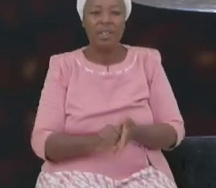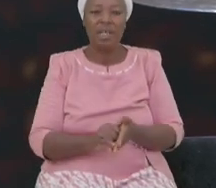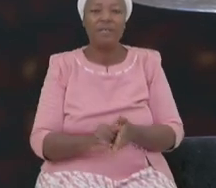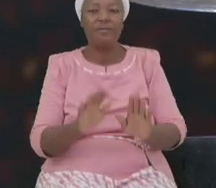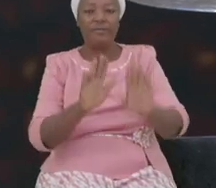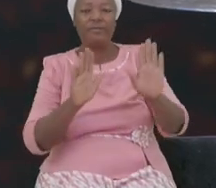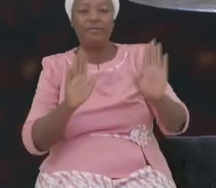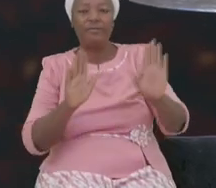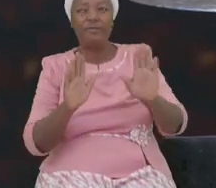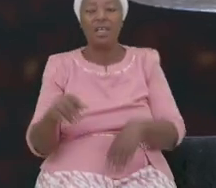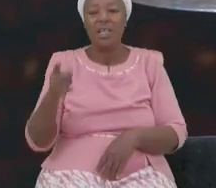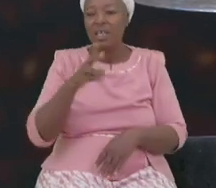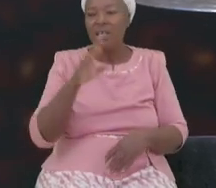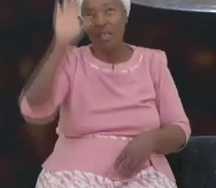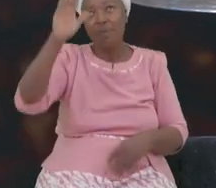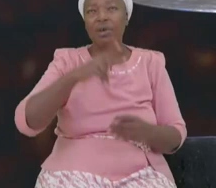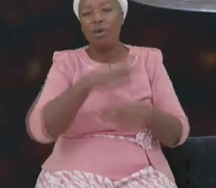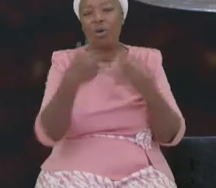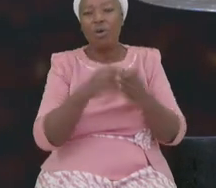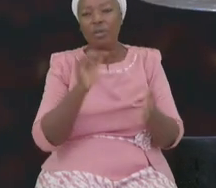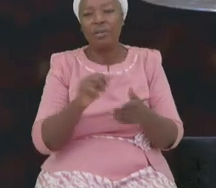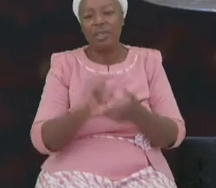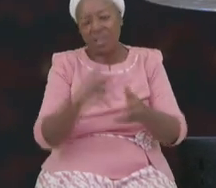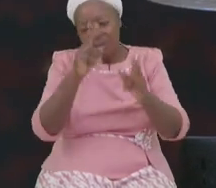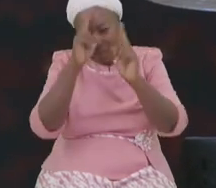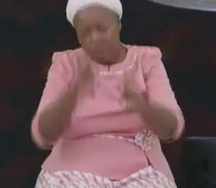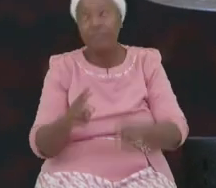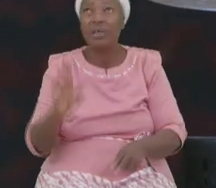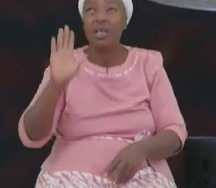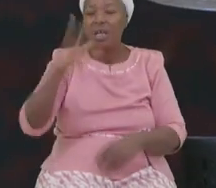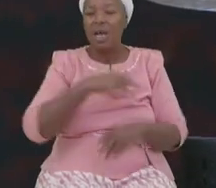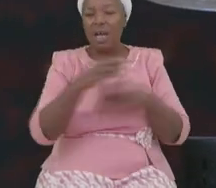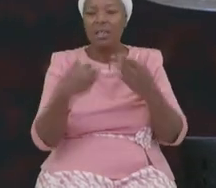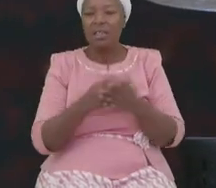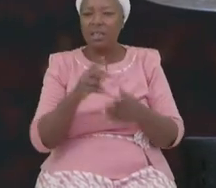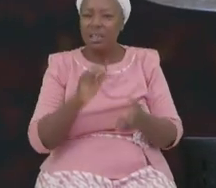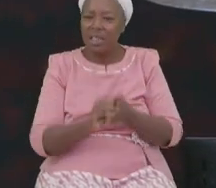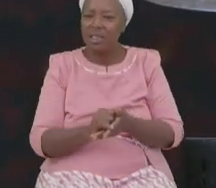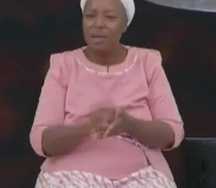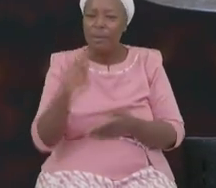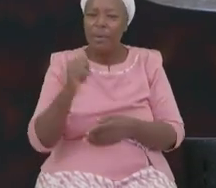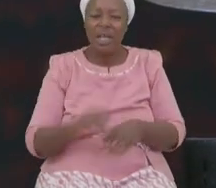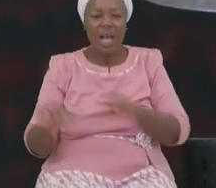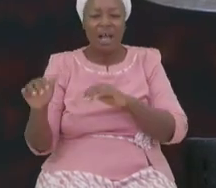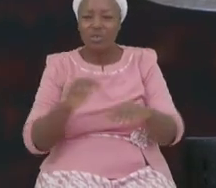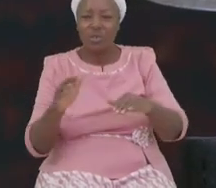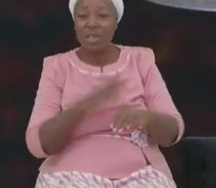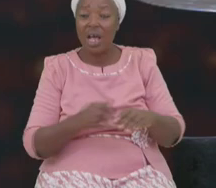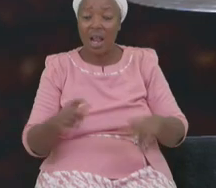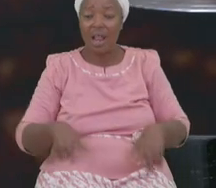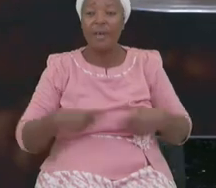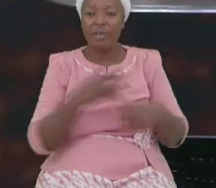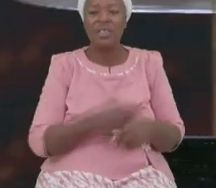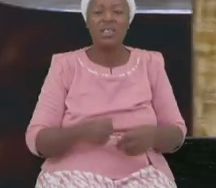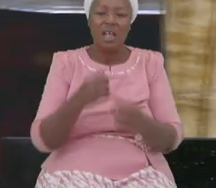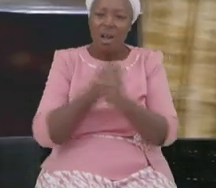them that reverence him, upon them that by action, by lifestyle, they hallow his name